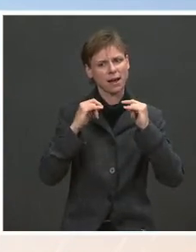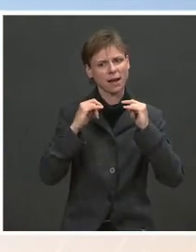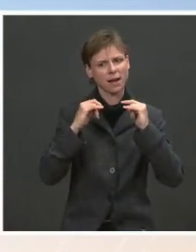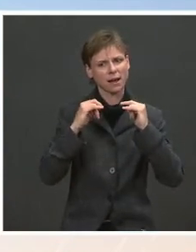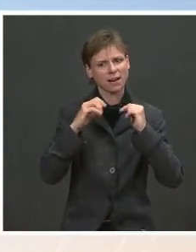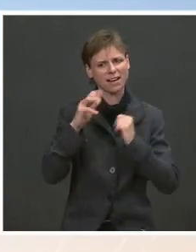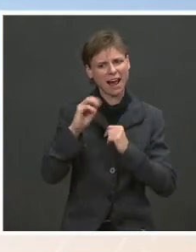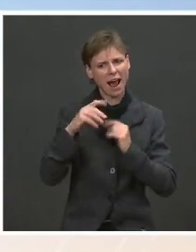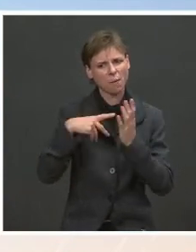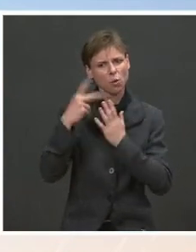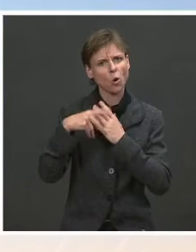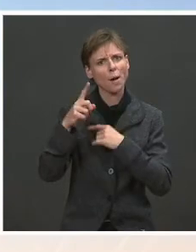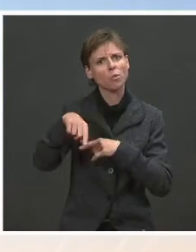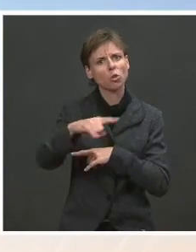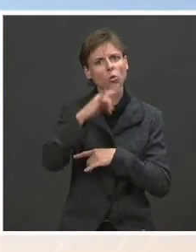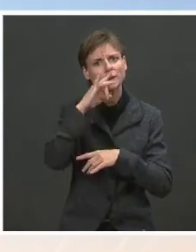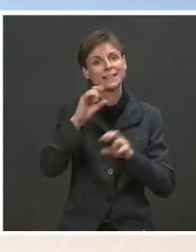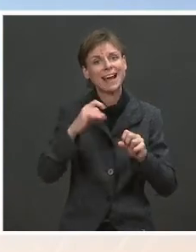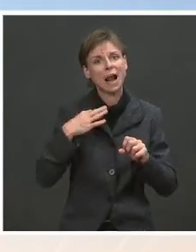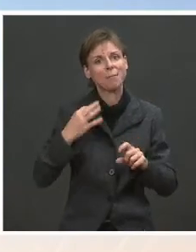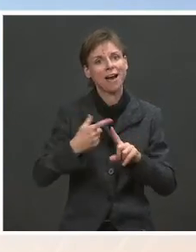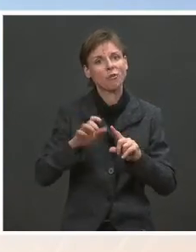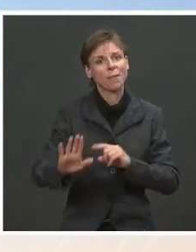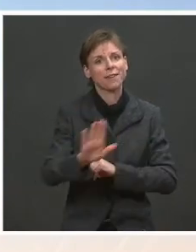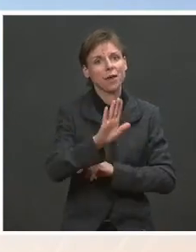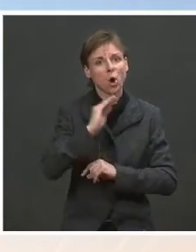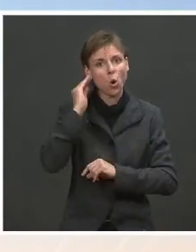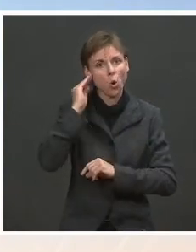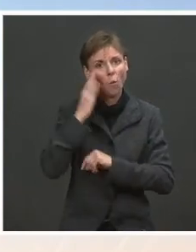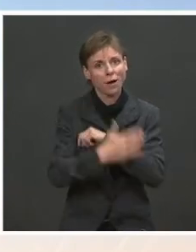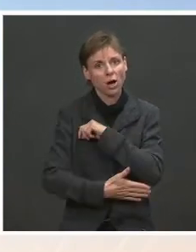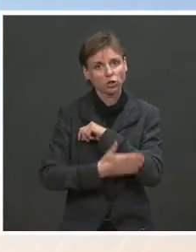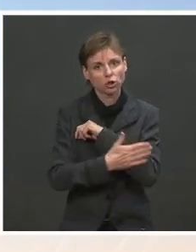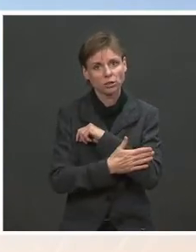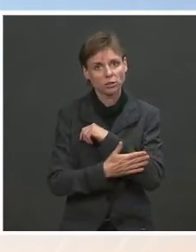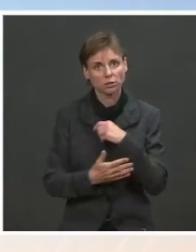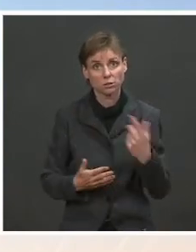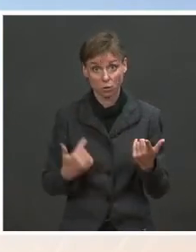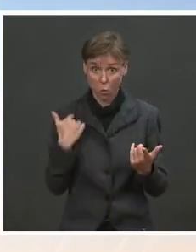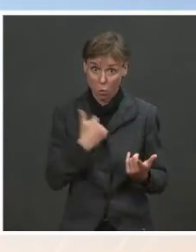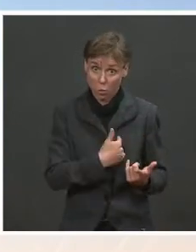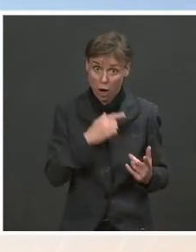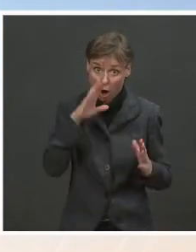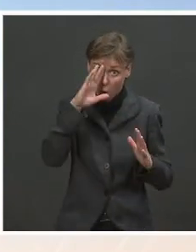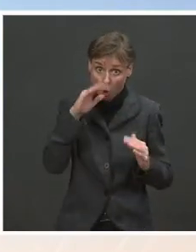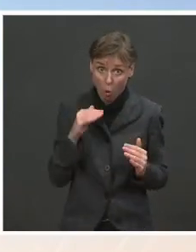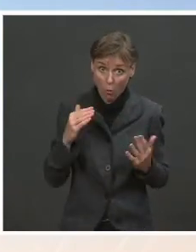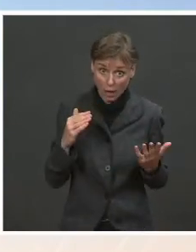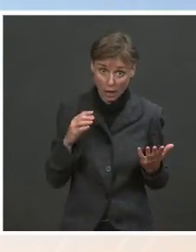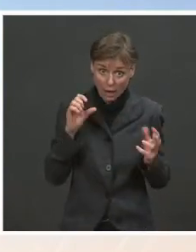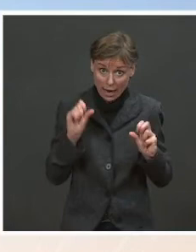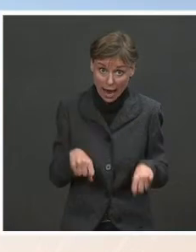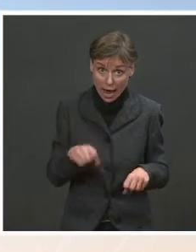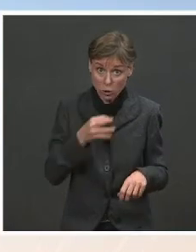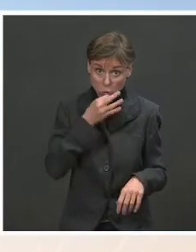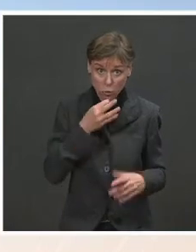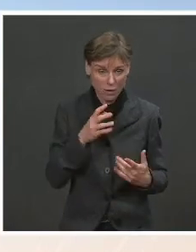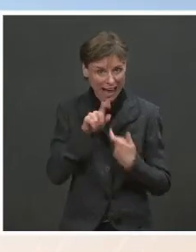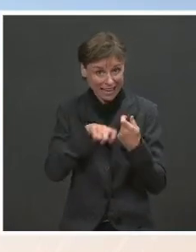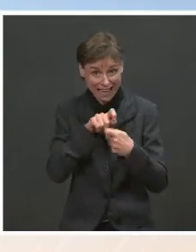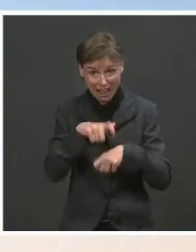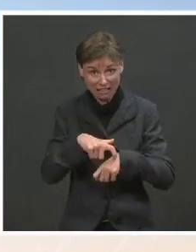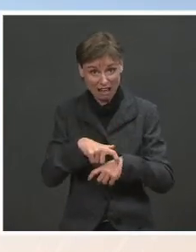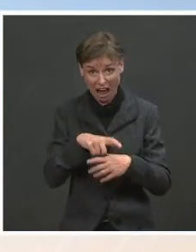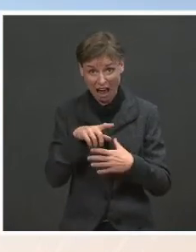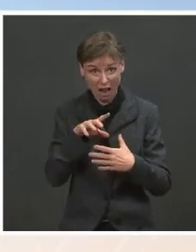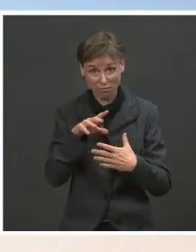country. That is certainly an option. And how long would it take till that's available to them? We are hoping that can be happen soon. I don't have an exact timeline for you,